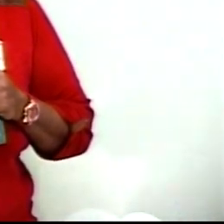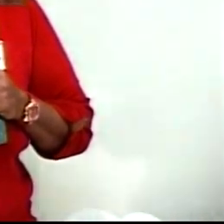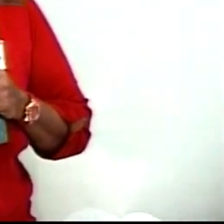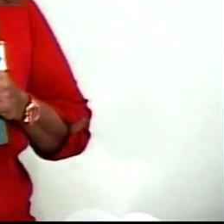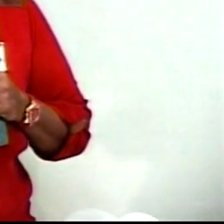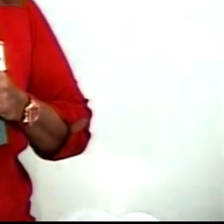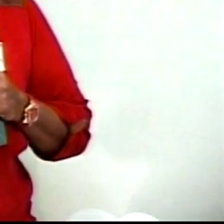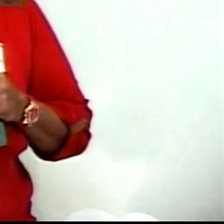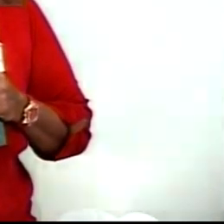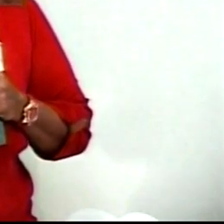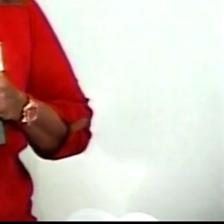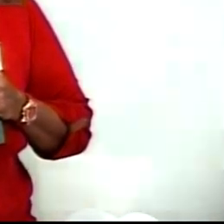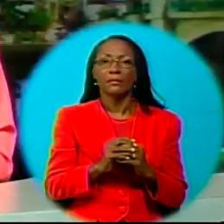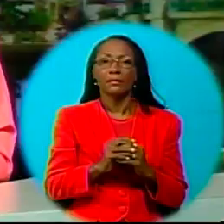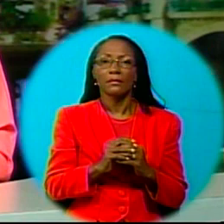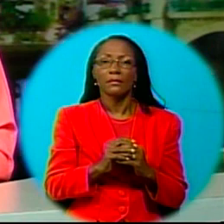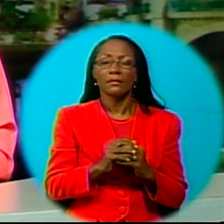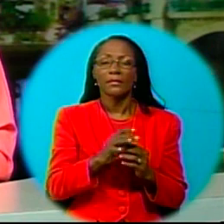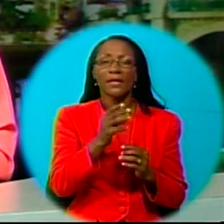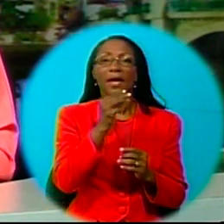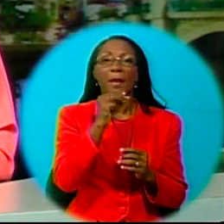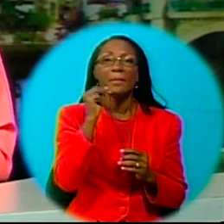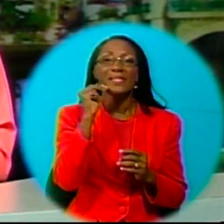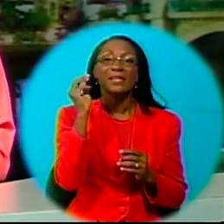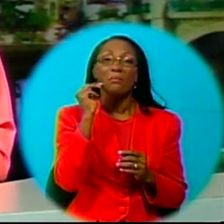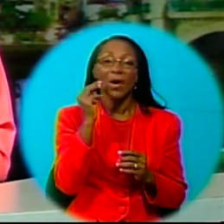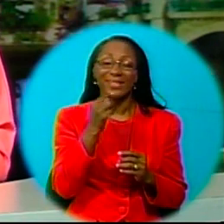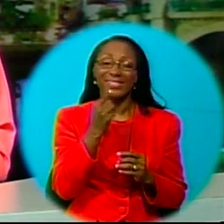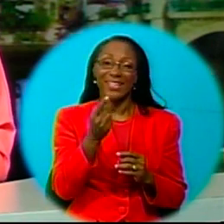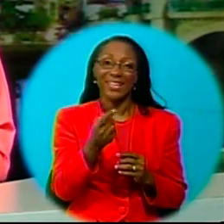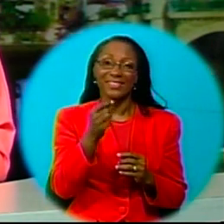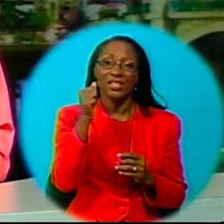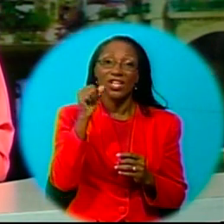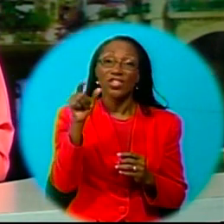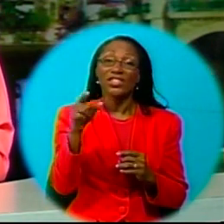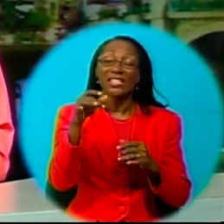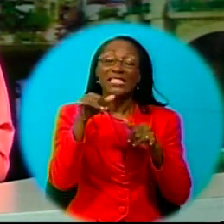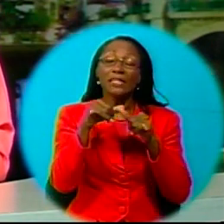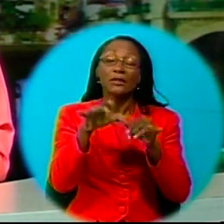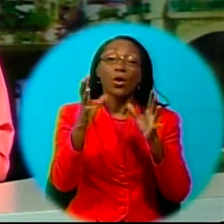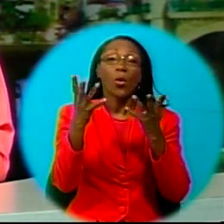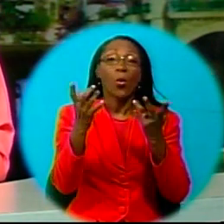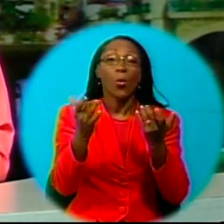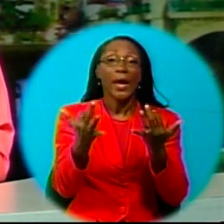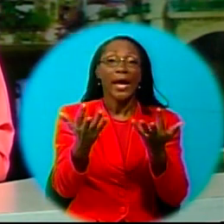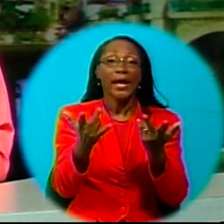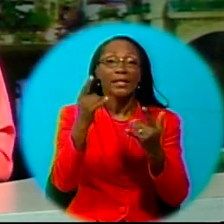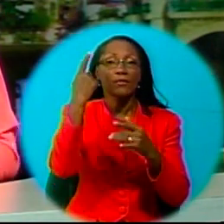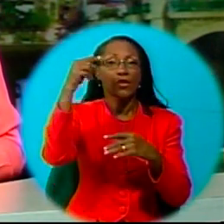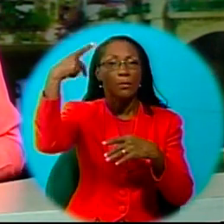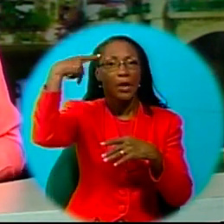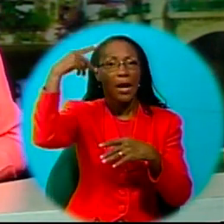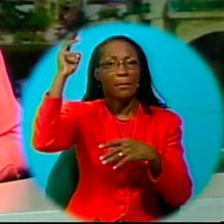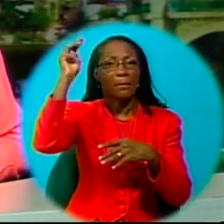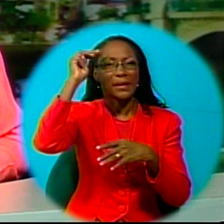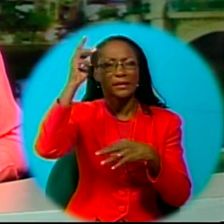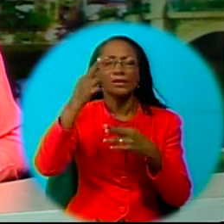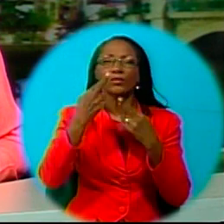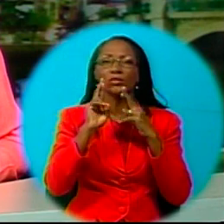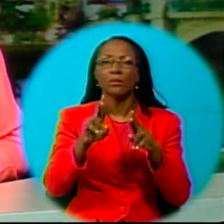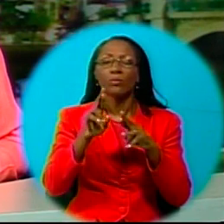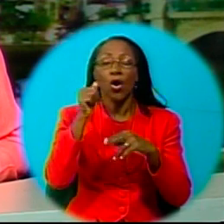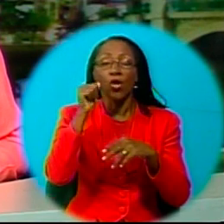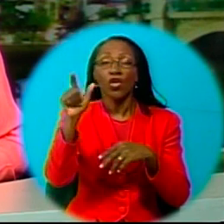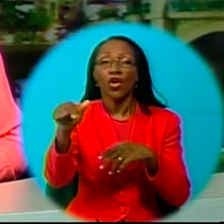of discontent. Ms. Motley says she is still waiting on Prime Minister Stewart's response to her letter following